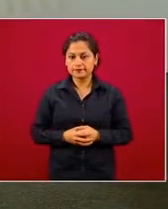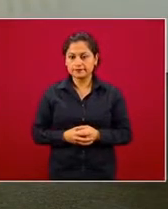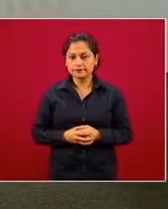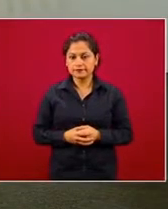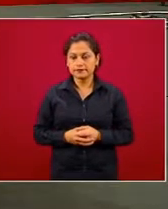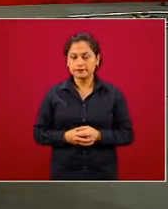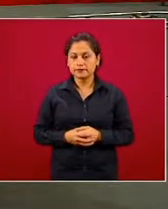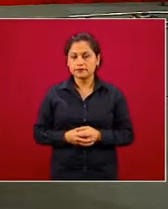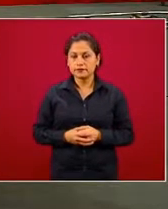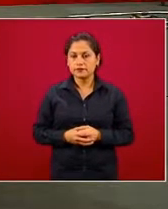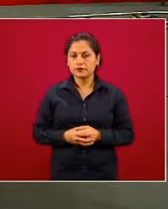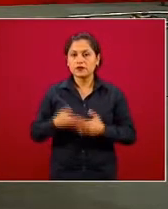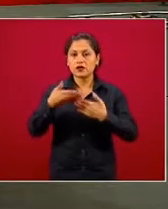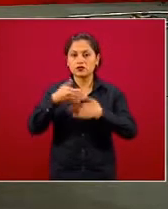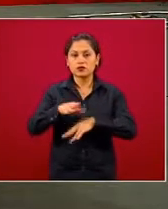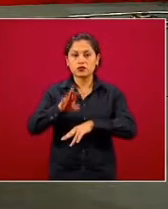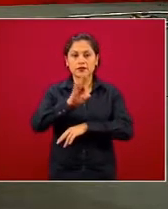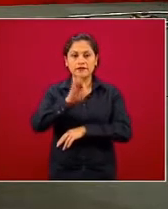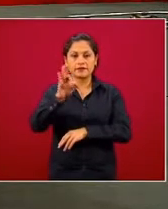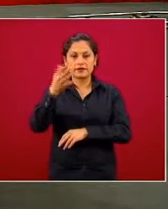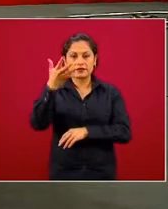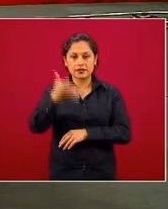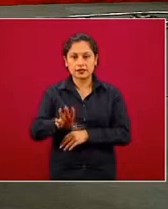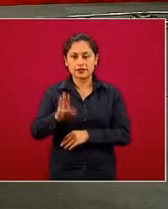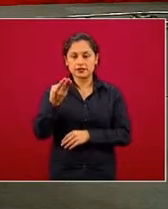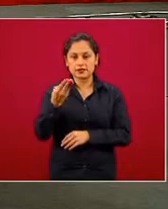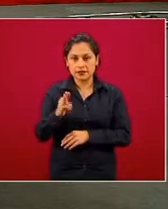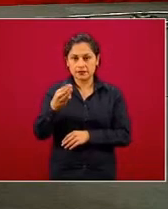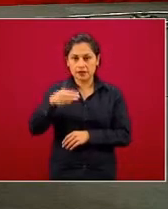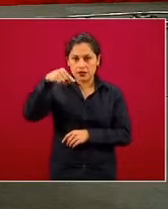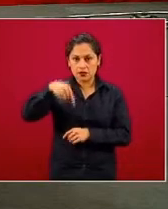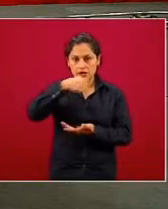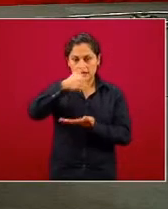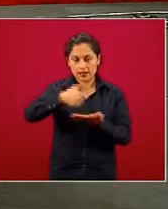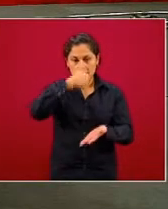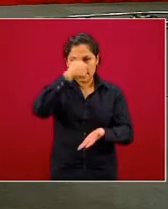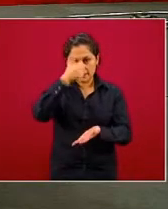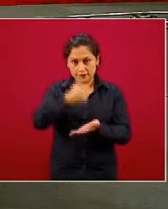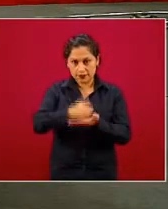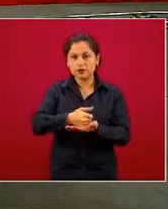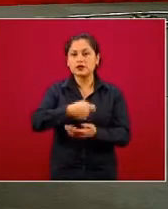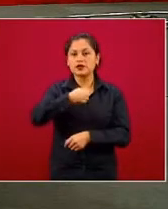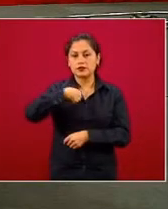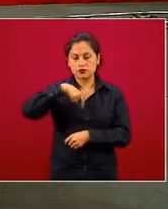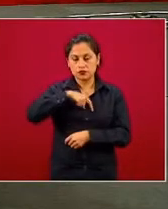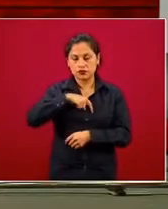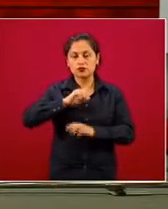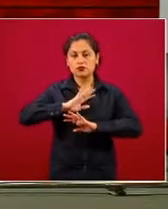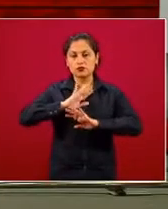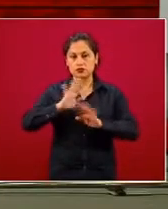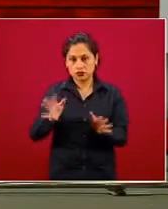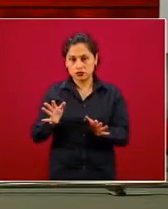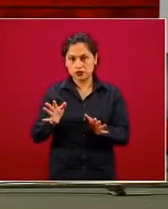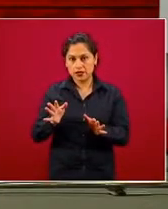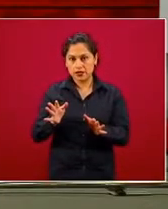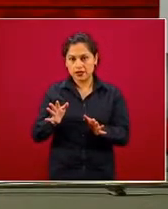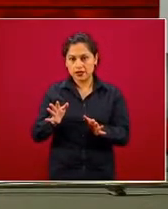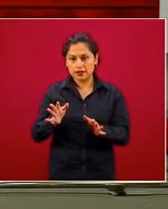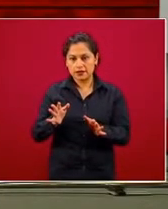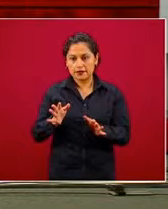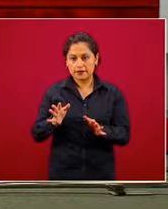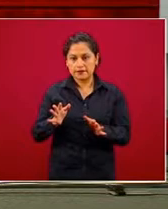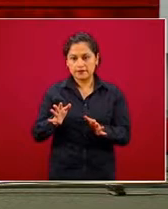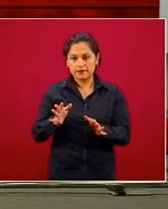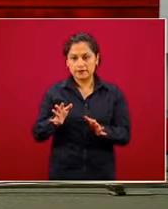Okay, well, Con on el caso Mother's Day. del 10 de So mayo in the en city, la ciudad we have hemos optado en todas mentioned las ocasiones y además